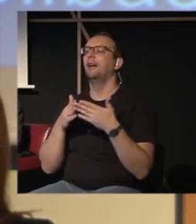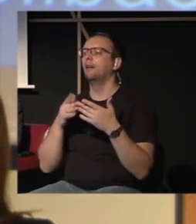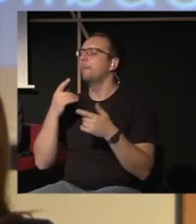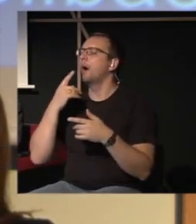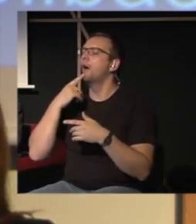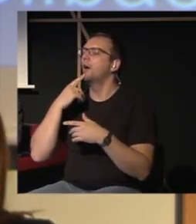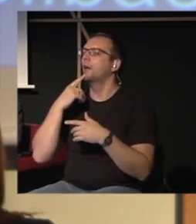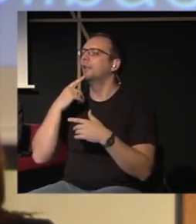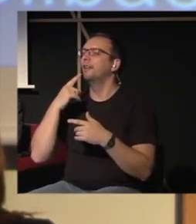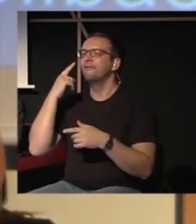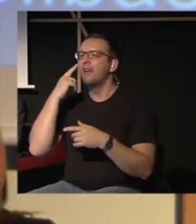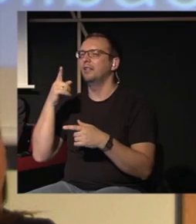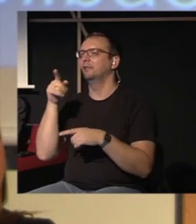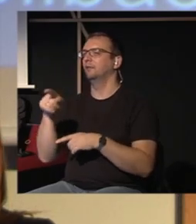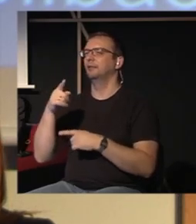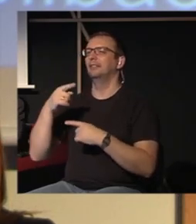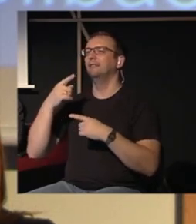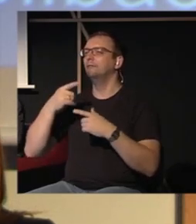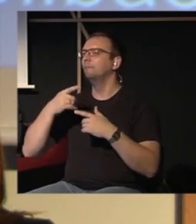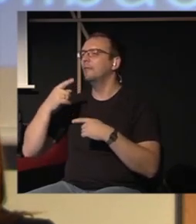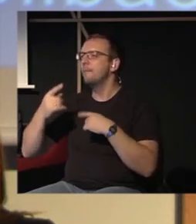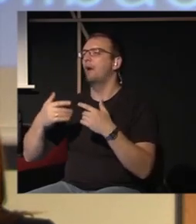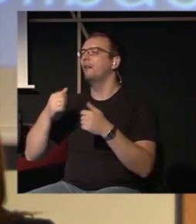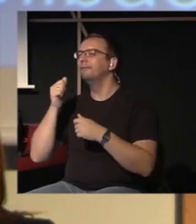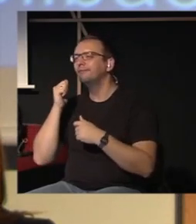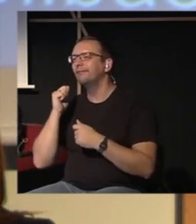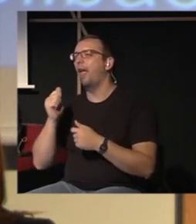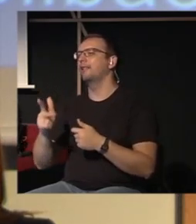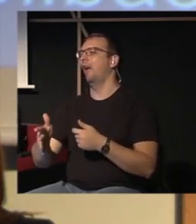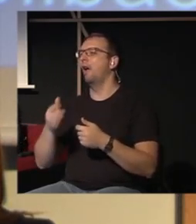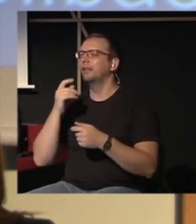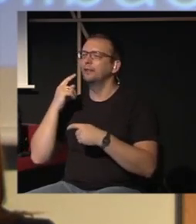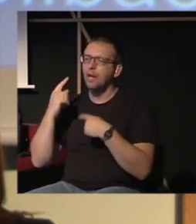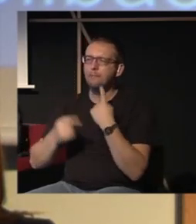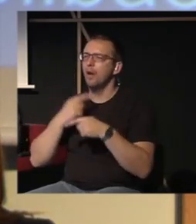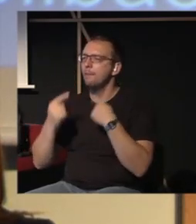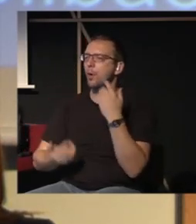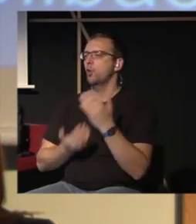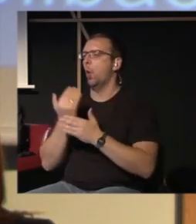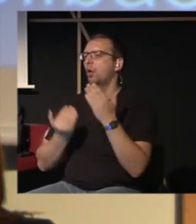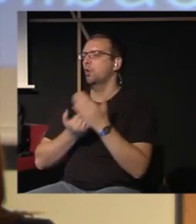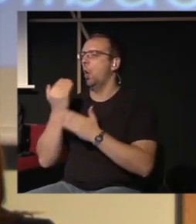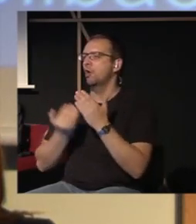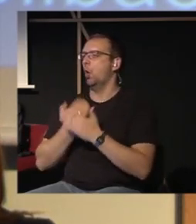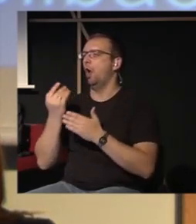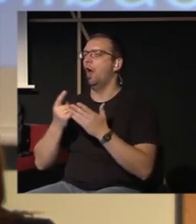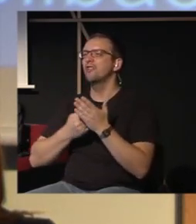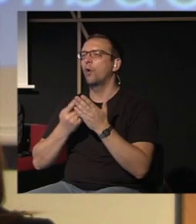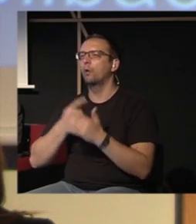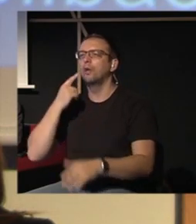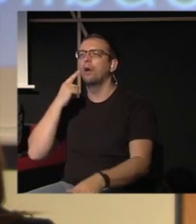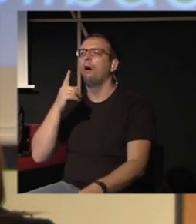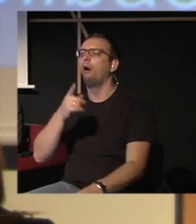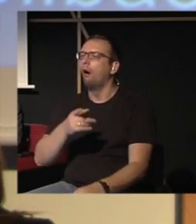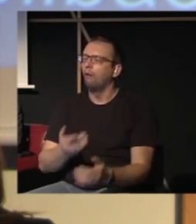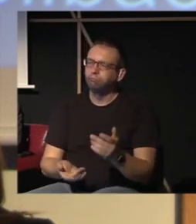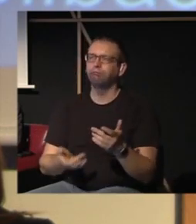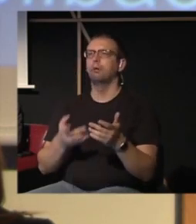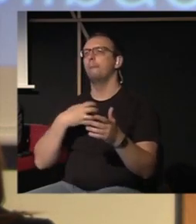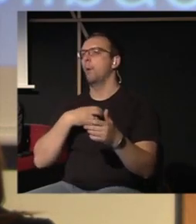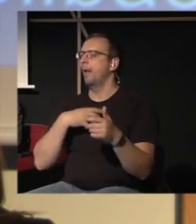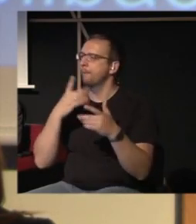bit more. So once again, in the panel session, we have next to me directly Iva Cegrovski from Dinamo